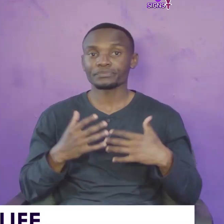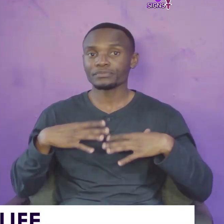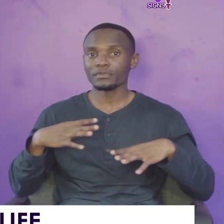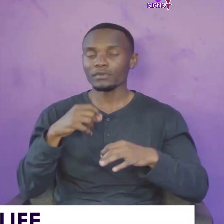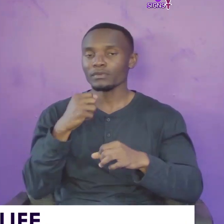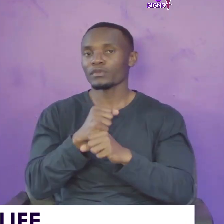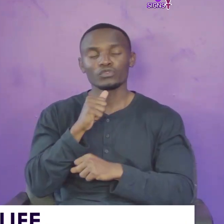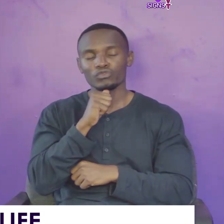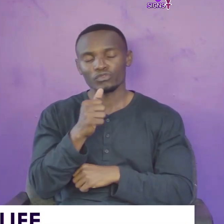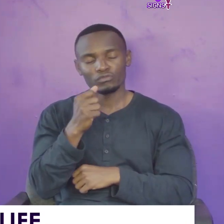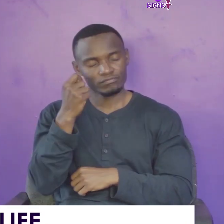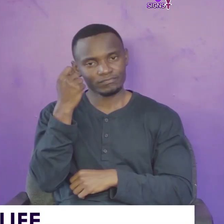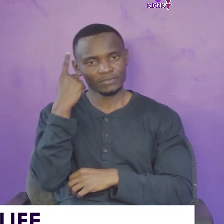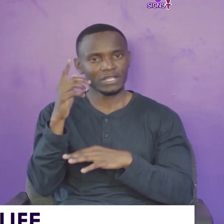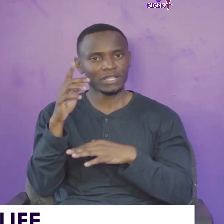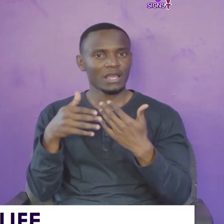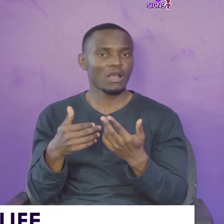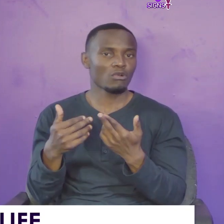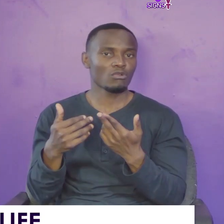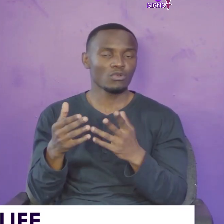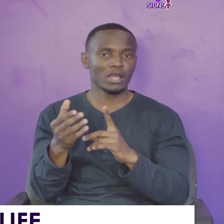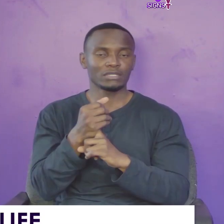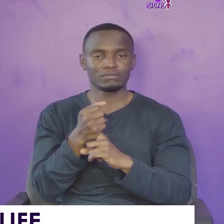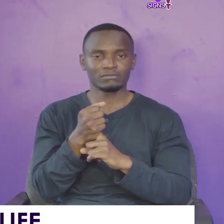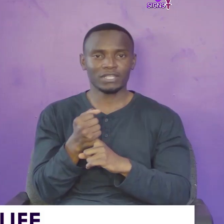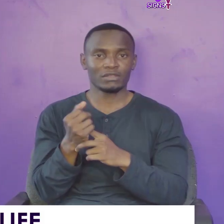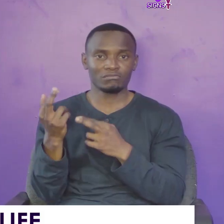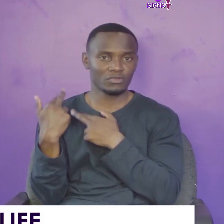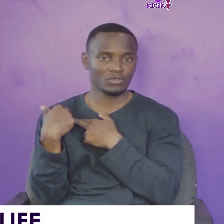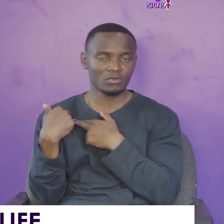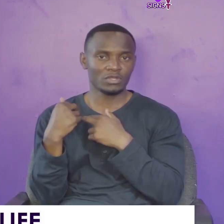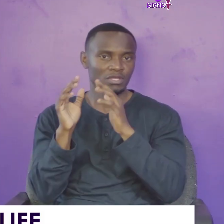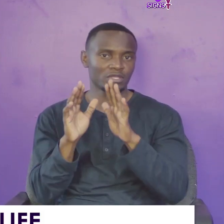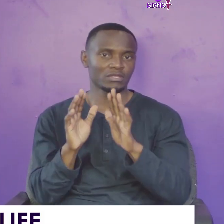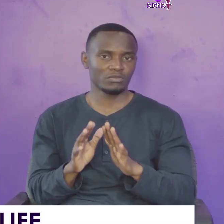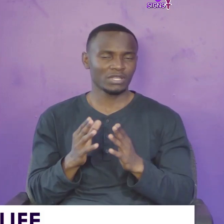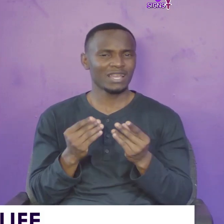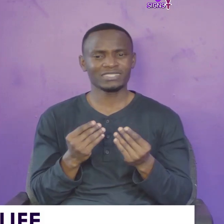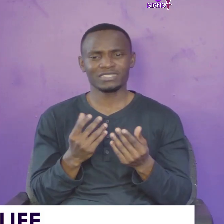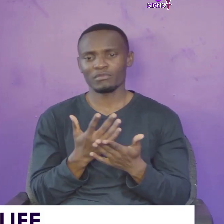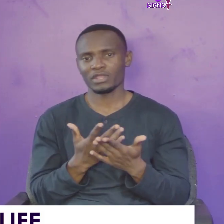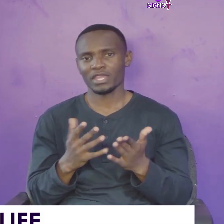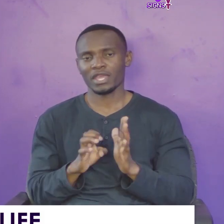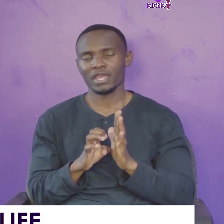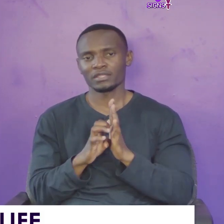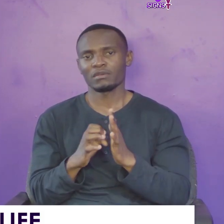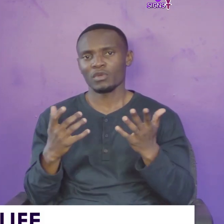sometimes how accountability pays. Simple thing like, just a simple thing